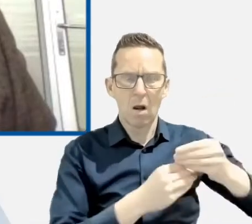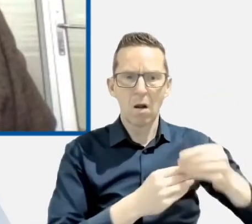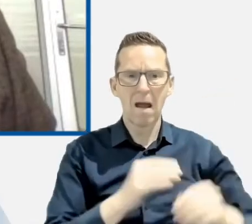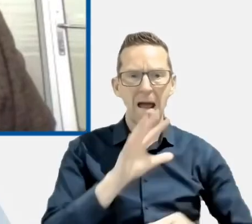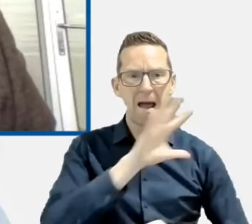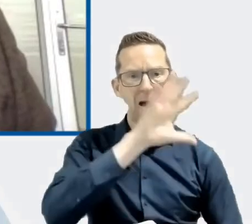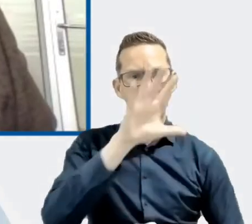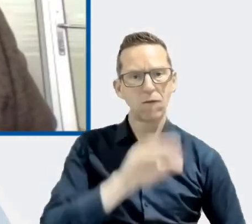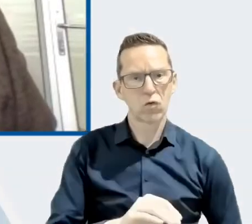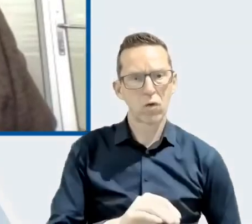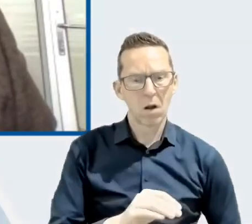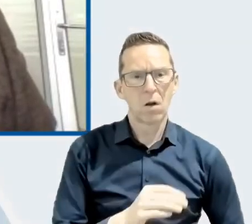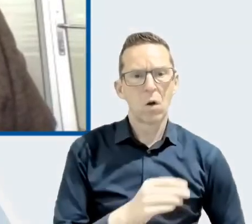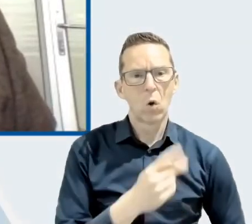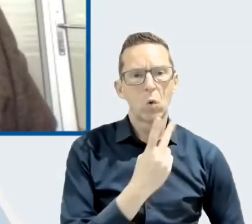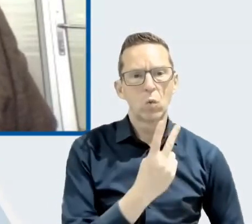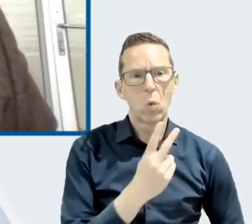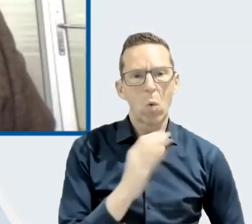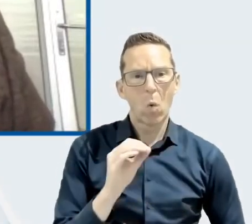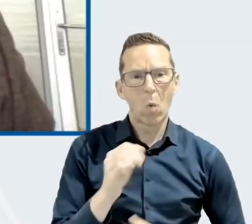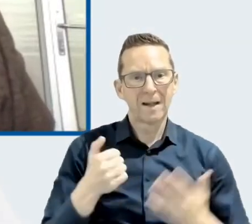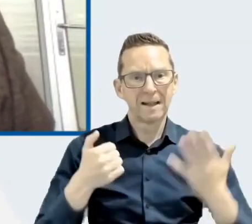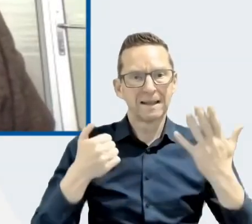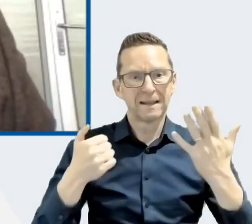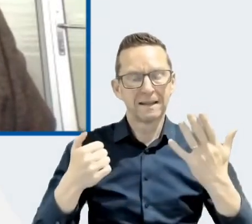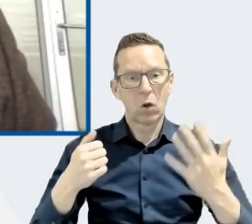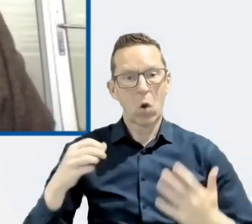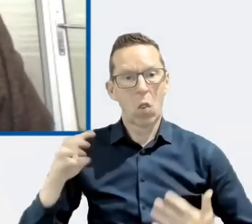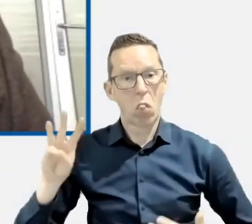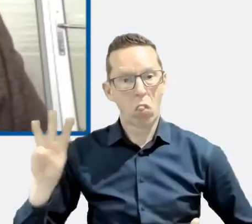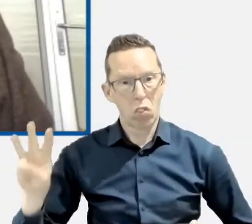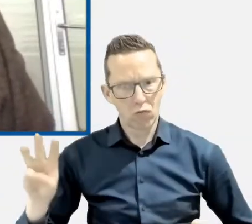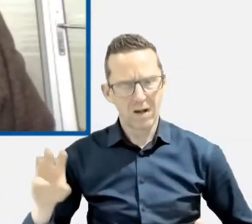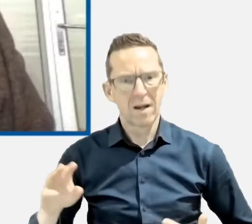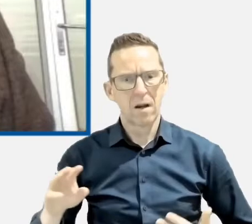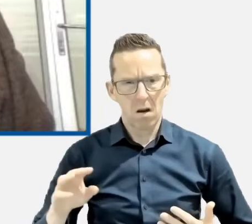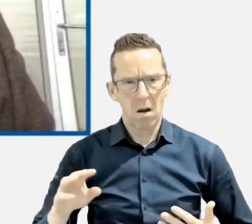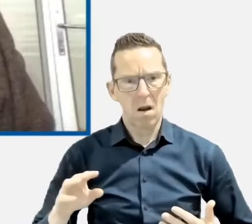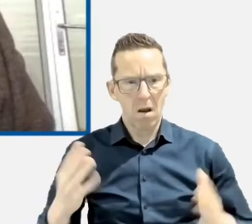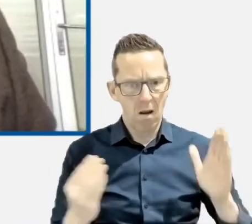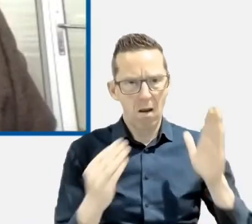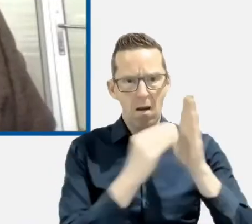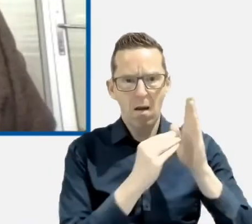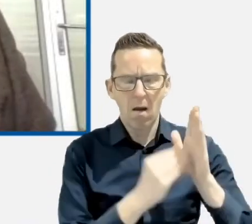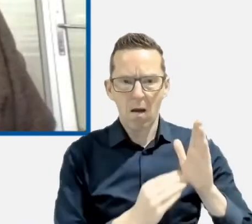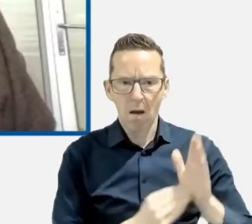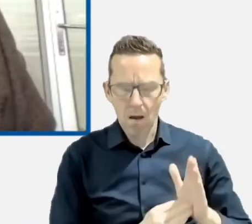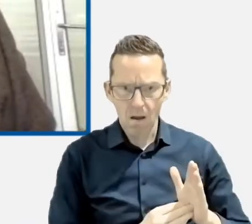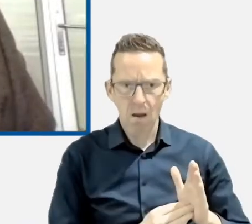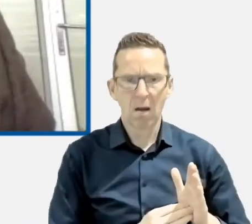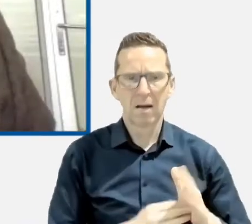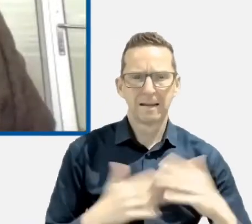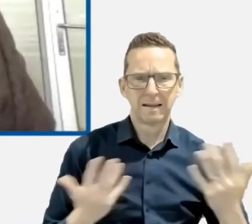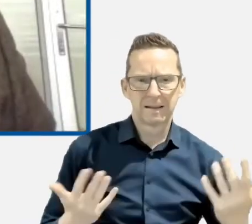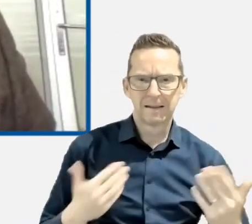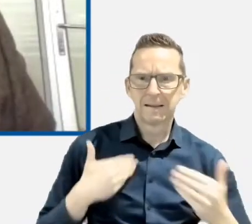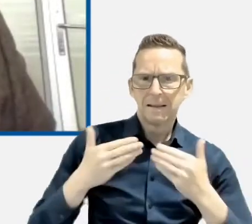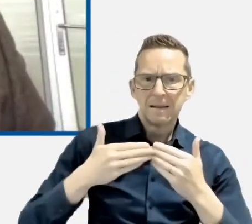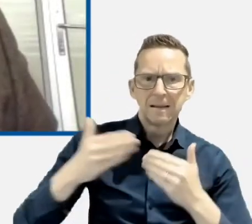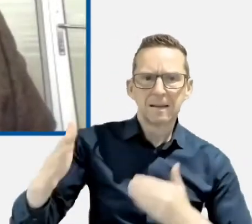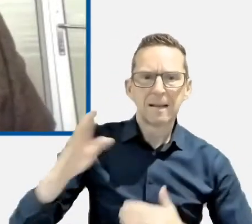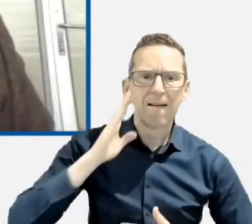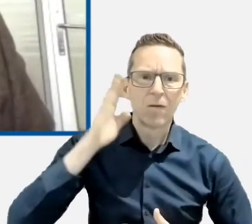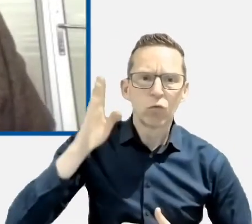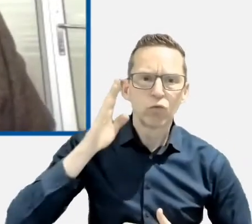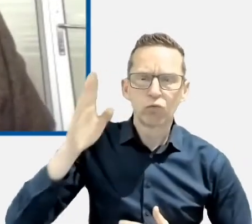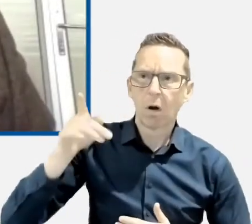to be encouraging mainstreaming of disaster risk management to all development sectors